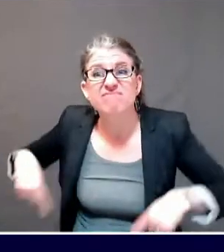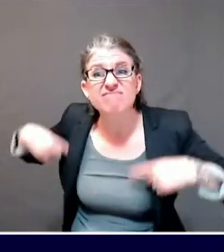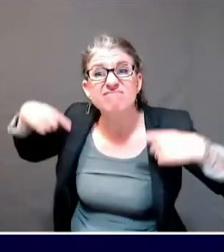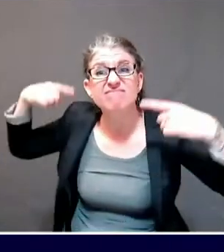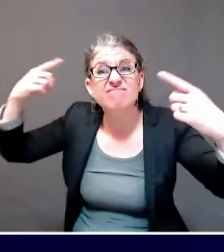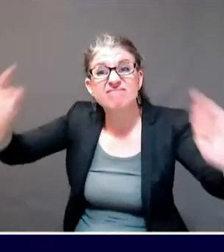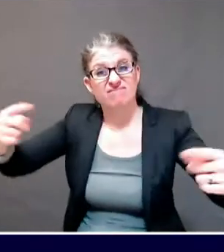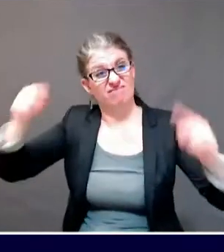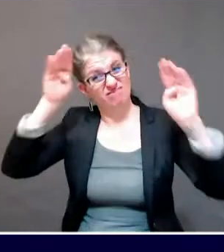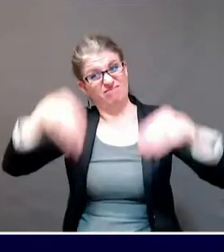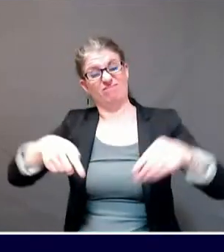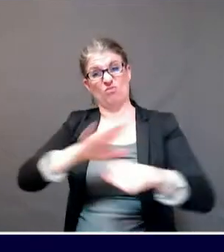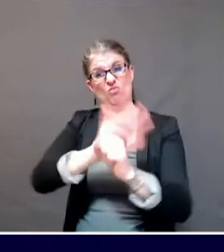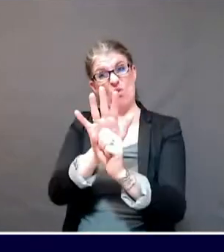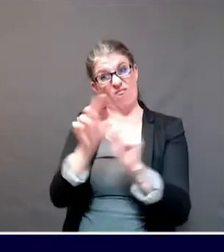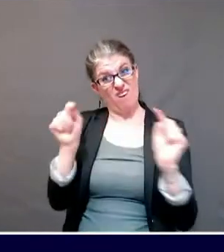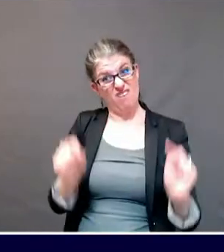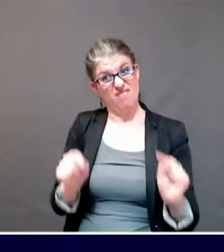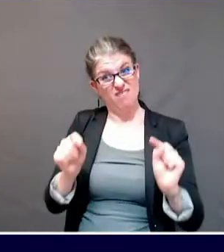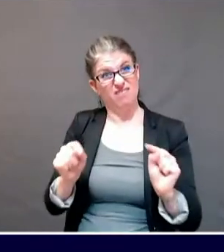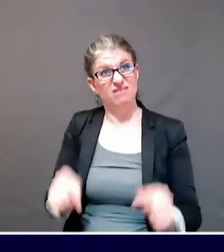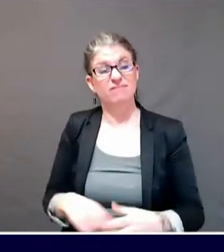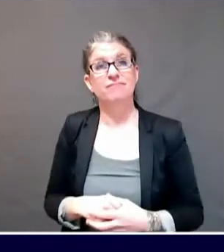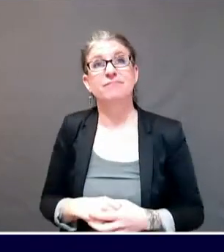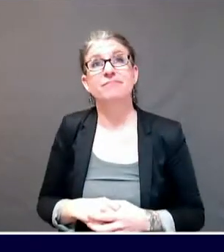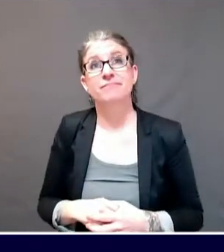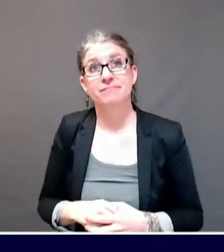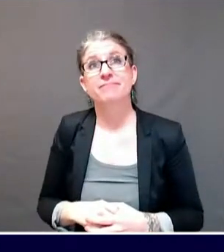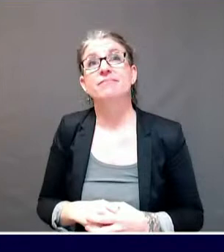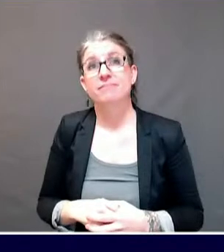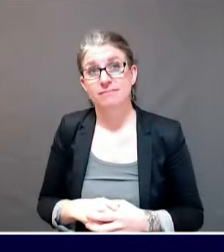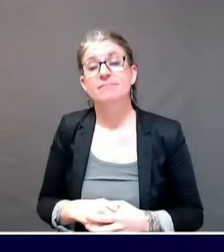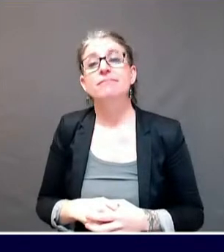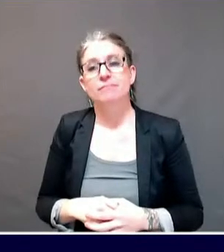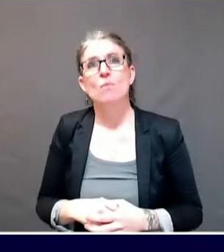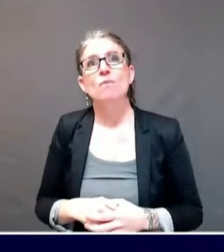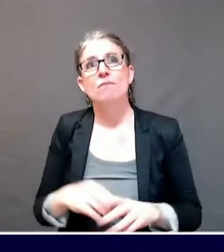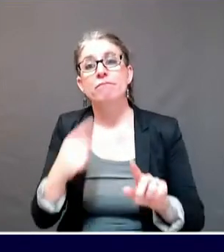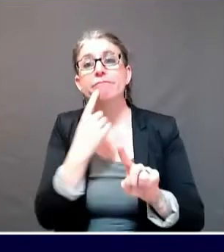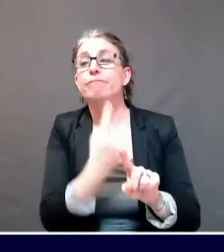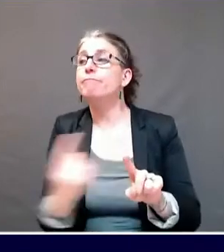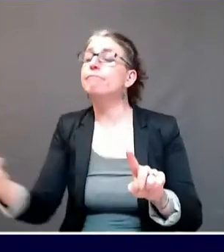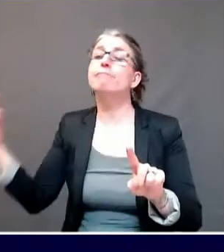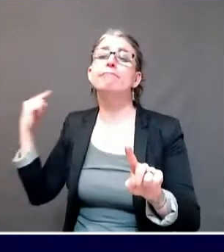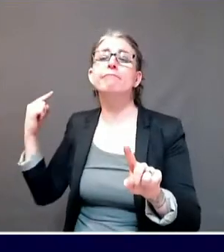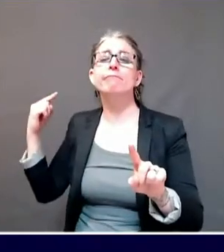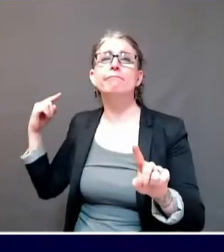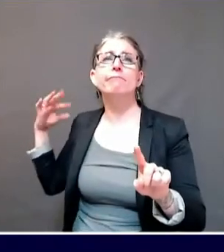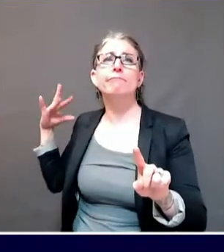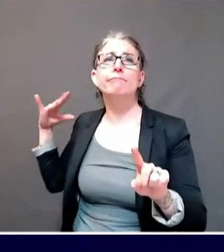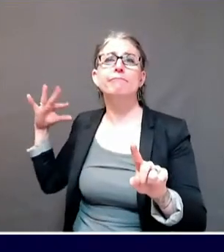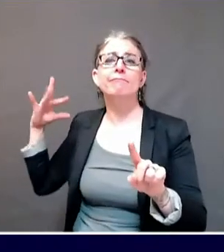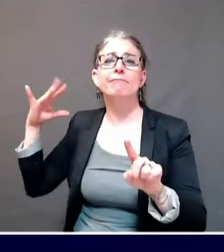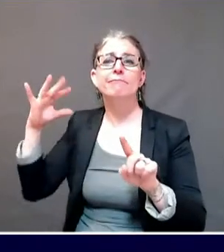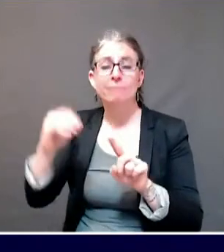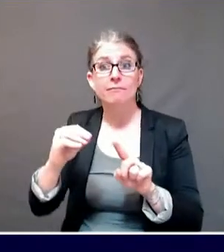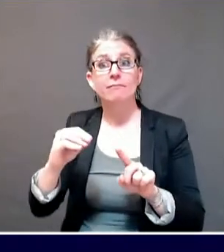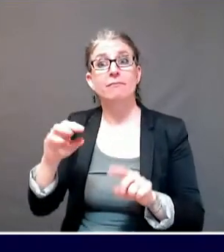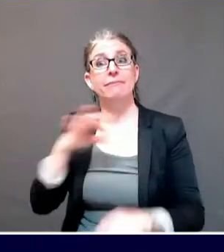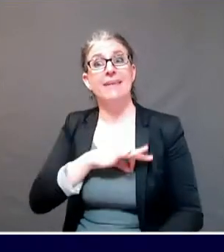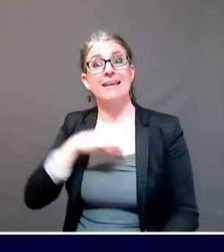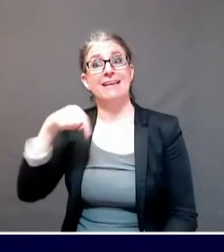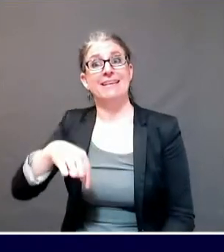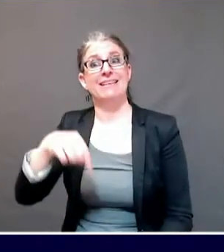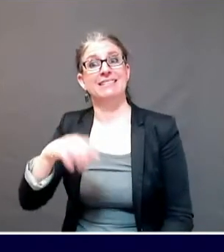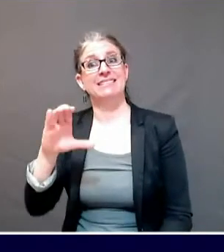what Maine CDC did in 2020 by offering a few numbers. Let's first start with some numbers